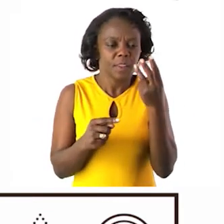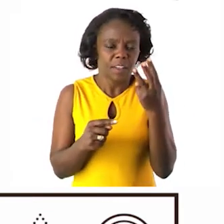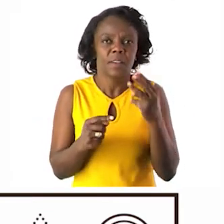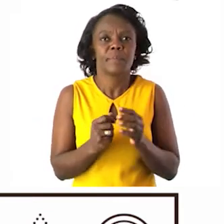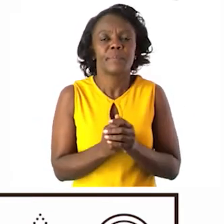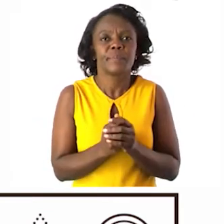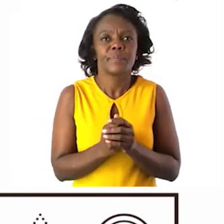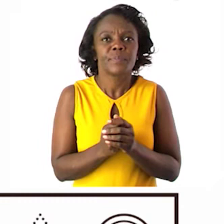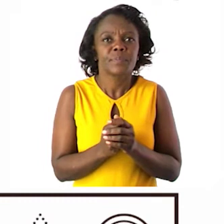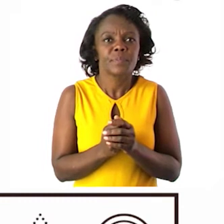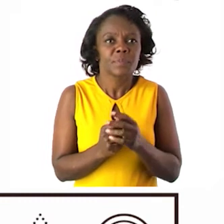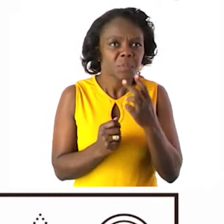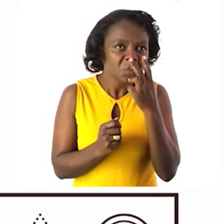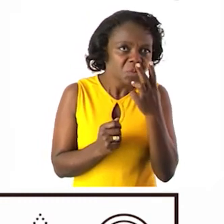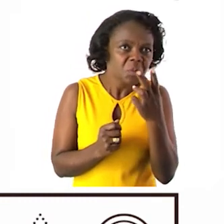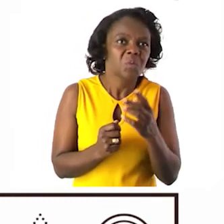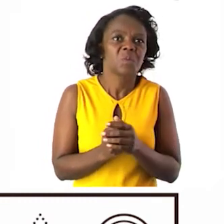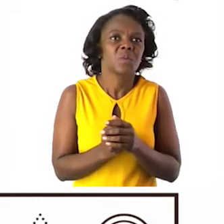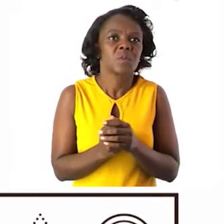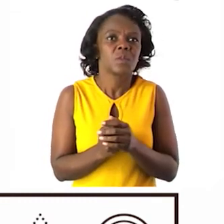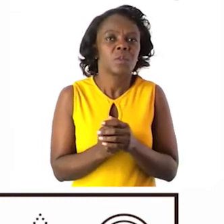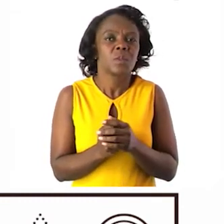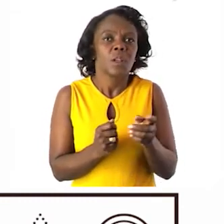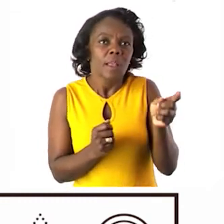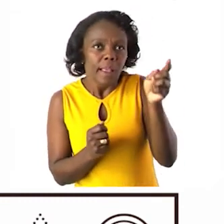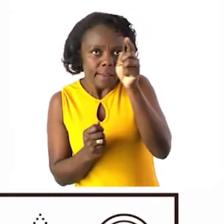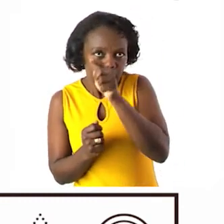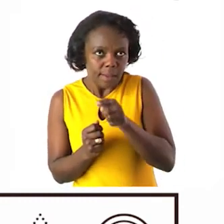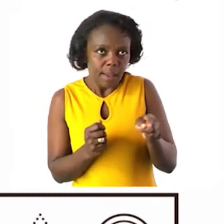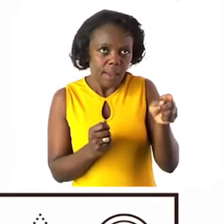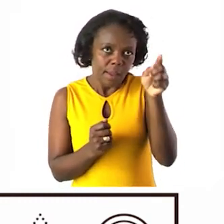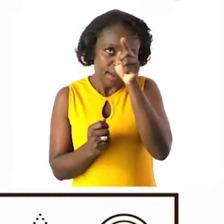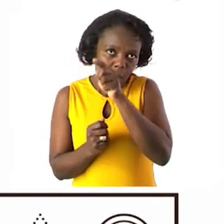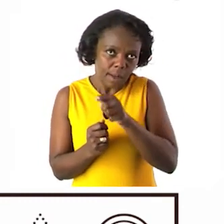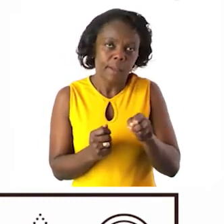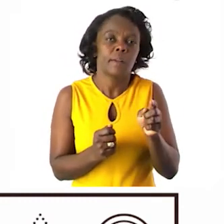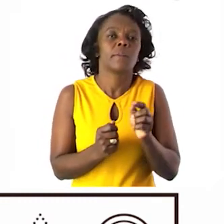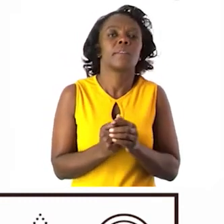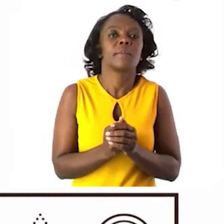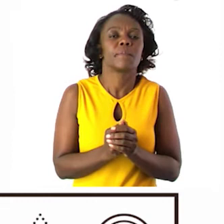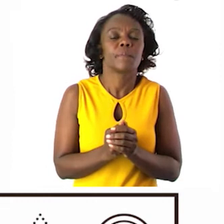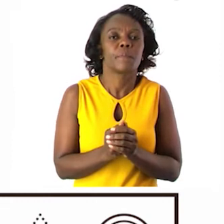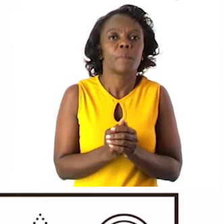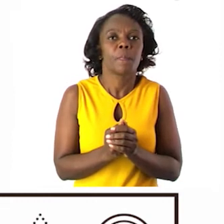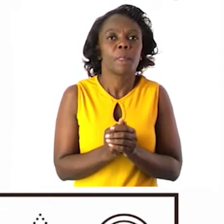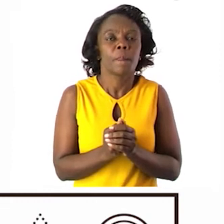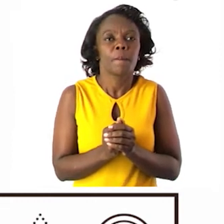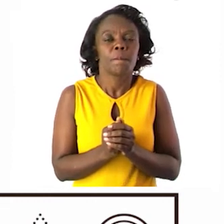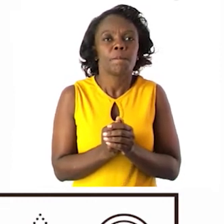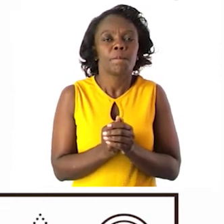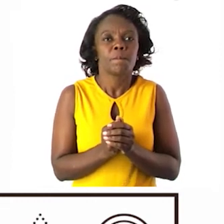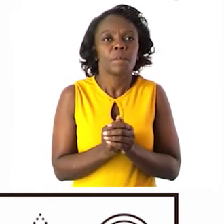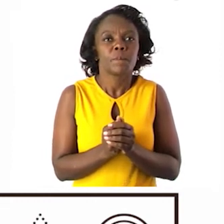when we look around there in the block again, we can see a circle. A circle is a round one. All